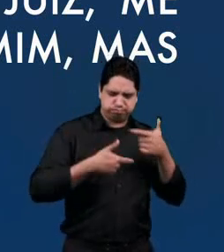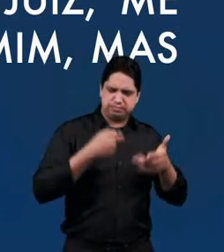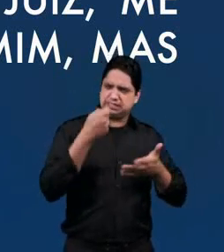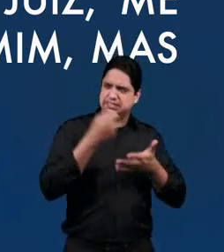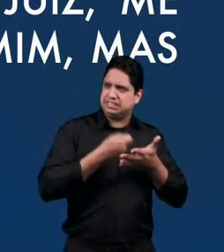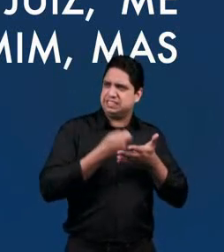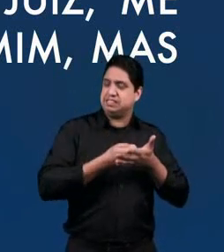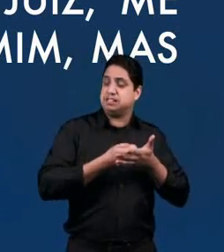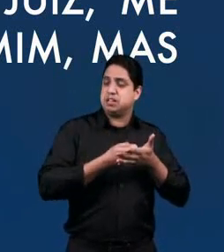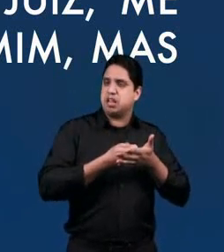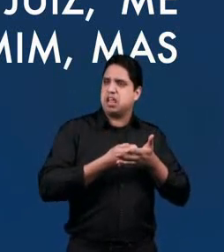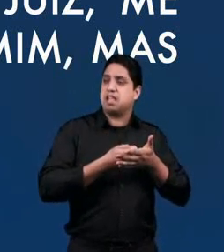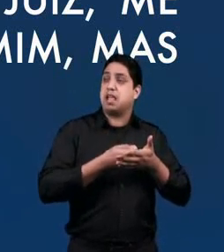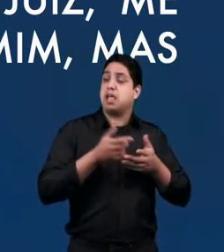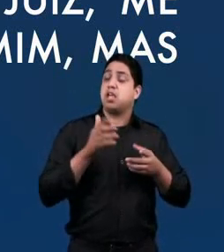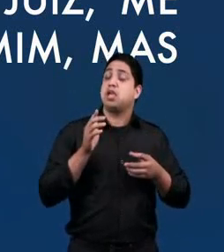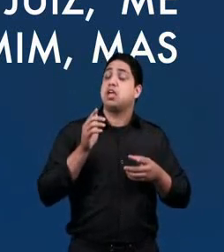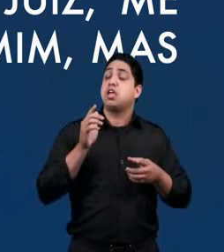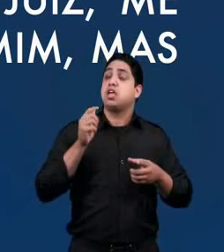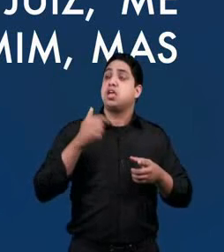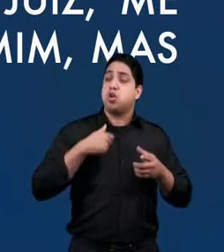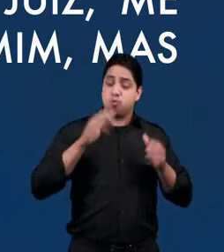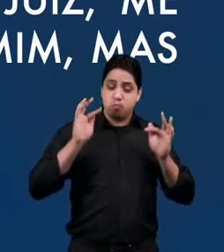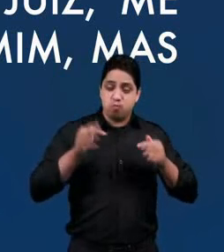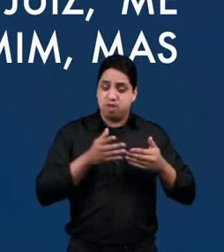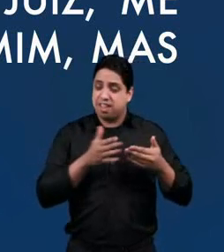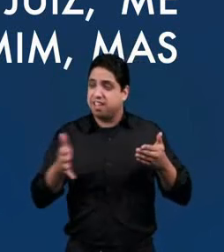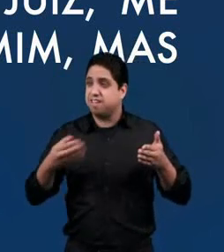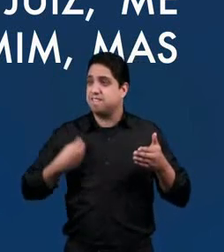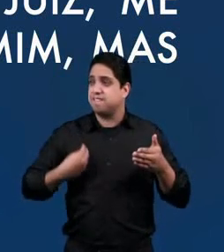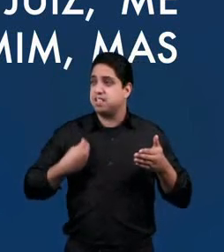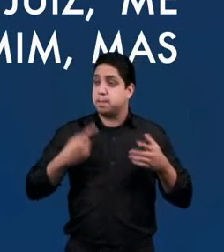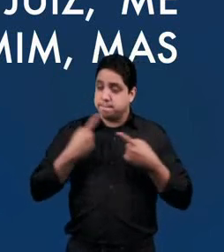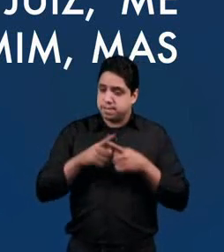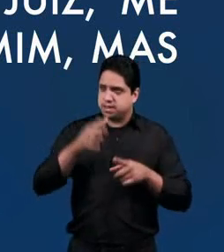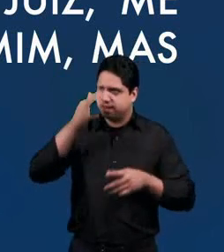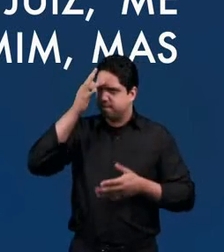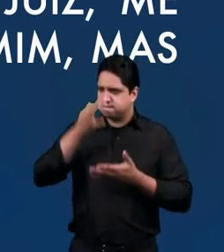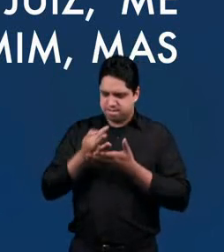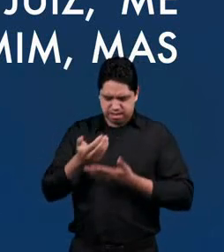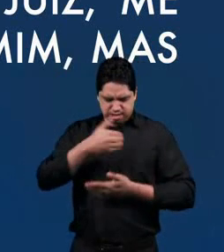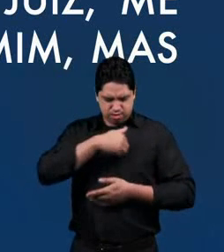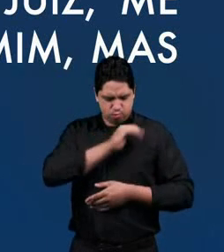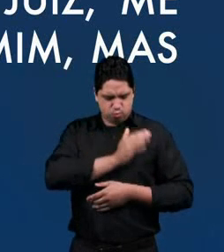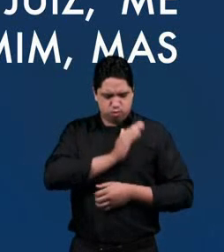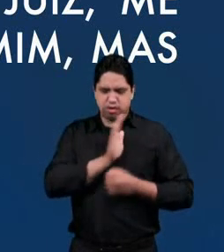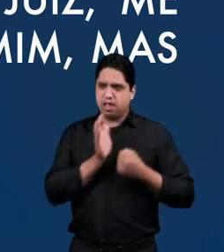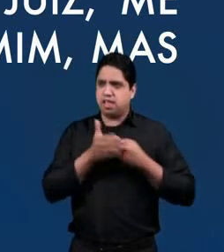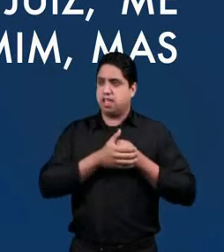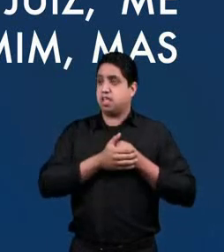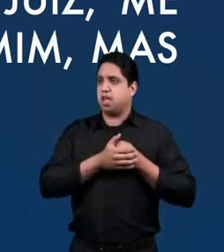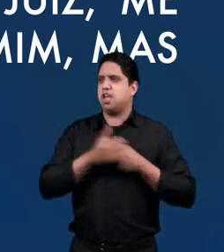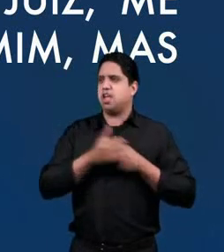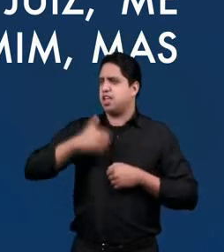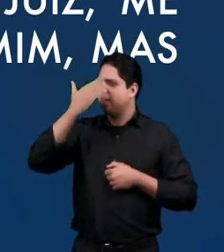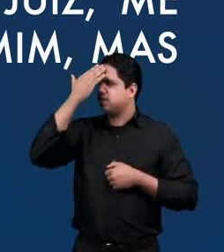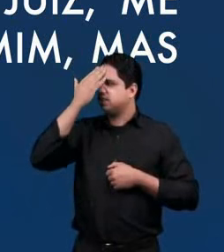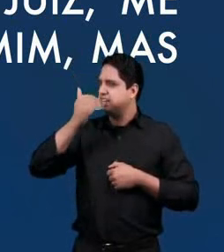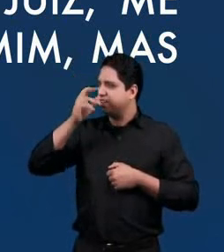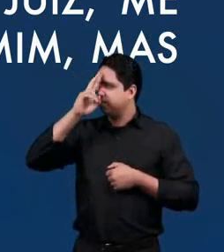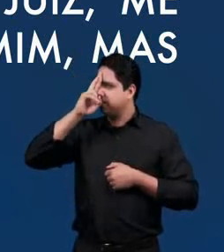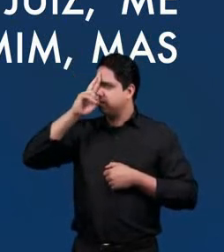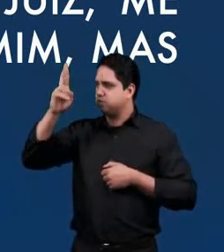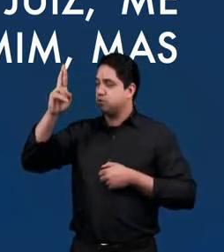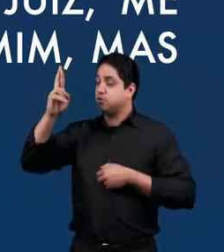I have fought the good fight, I have finished the race, I have kept the faith. Finally, there is